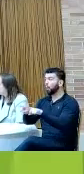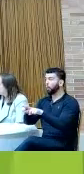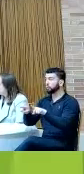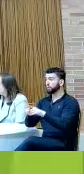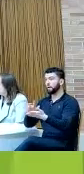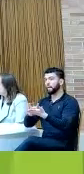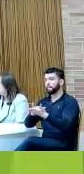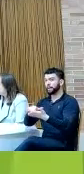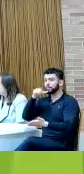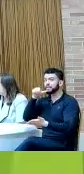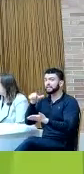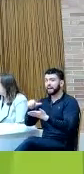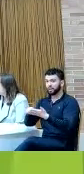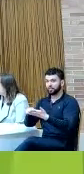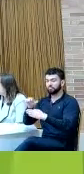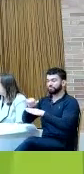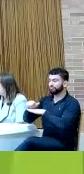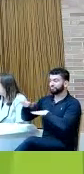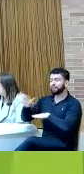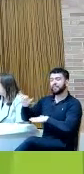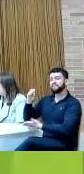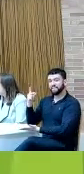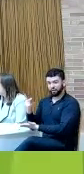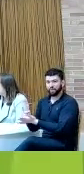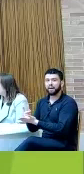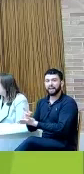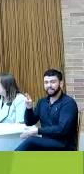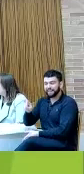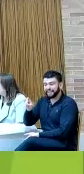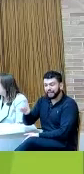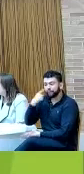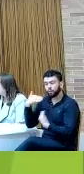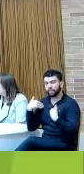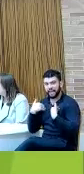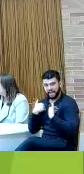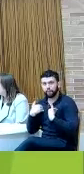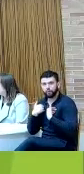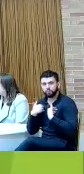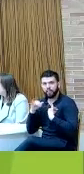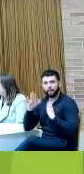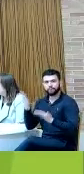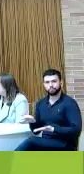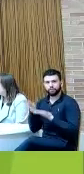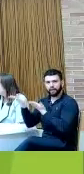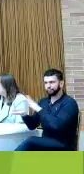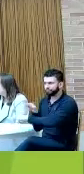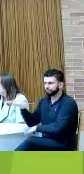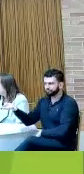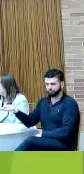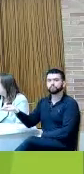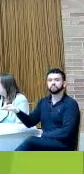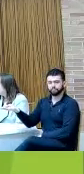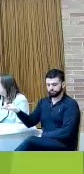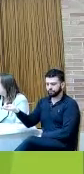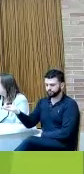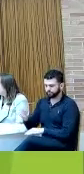verifying um the dis ility related need for the assistance animal was also provided to the realtor with